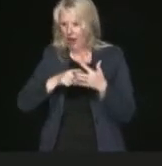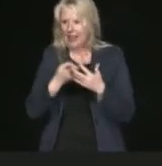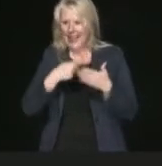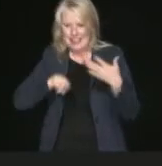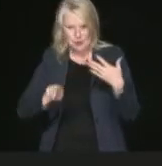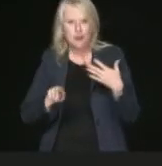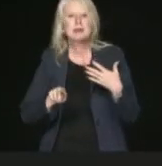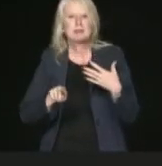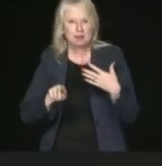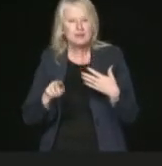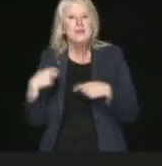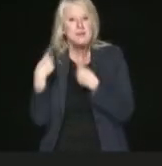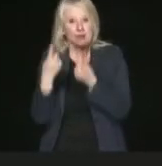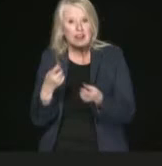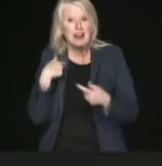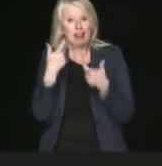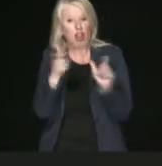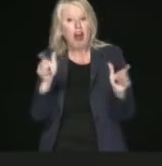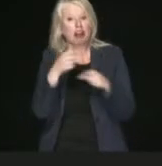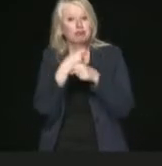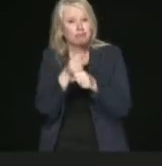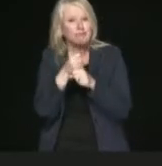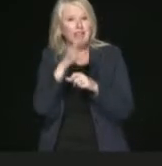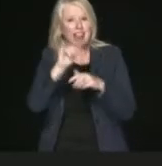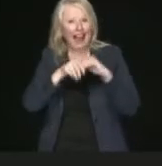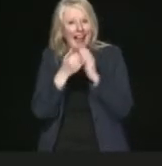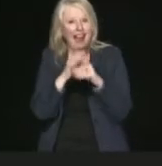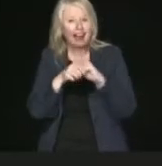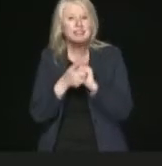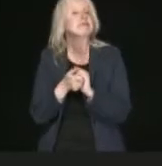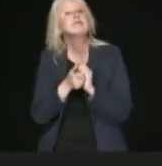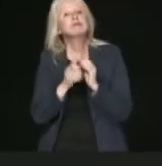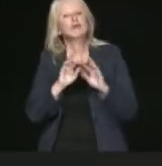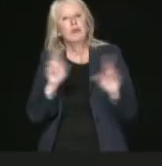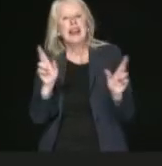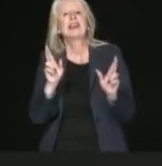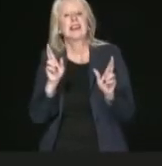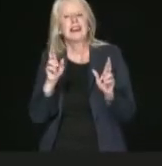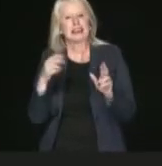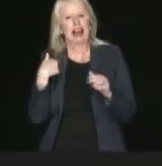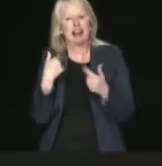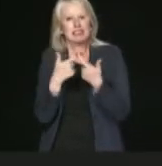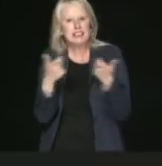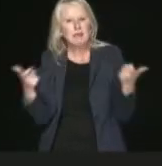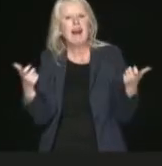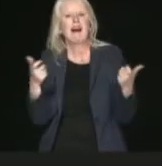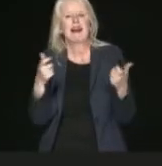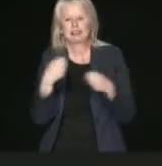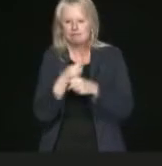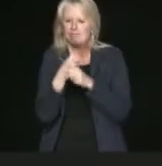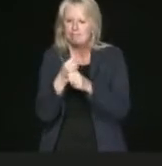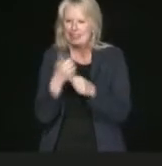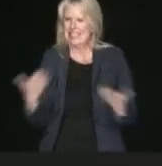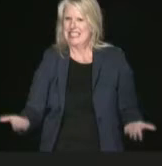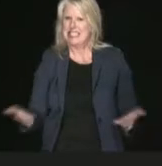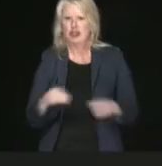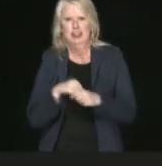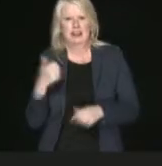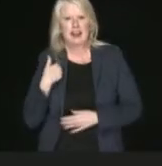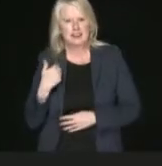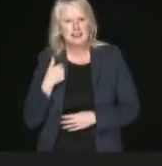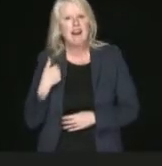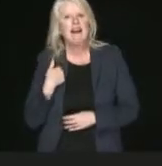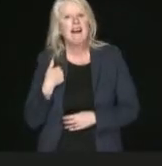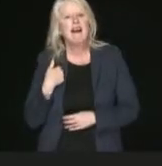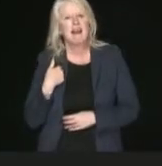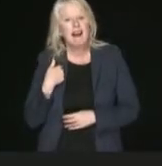invested in this large-scale production as part of our plan to have enough vital supplies produced right here at home. When